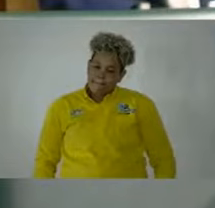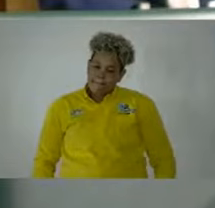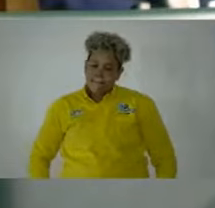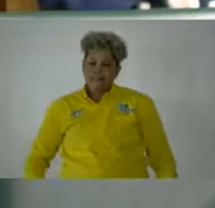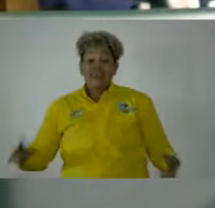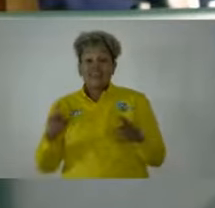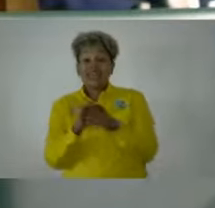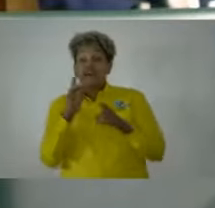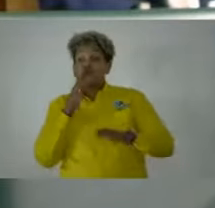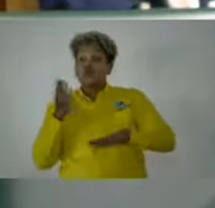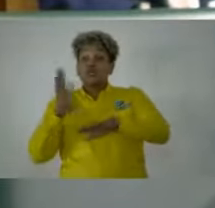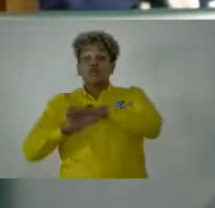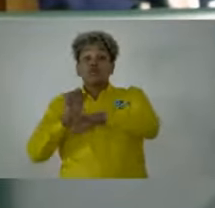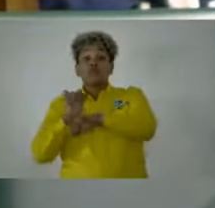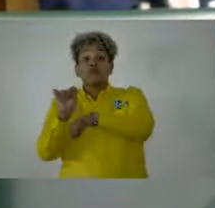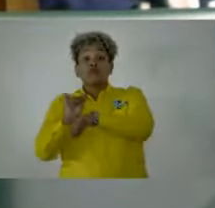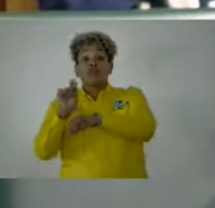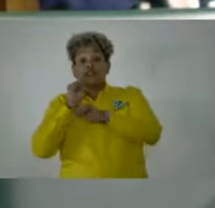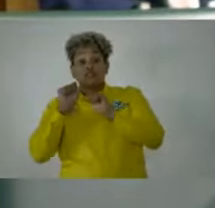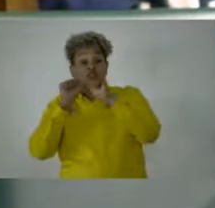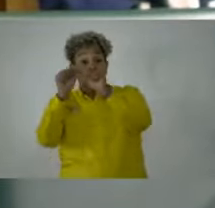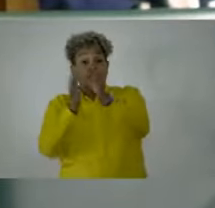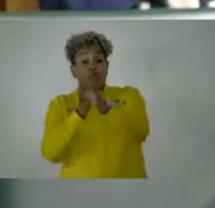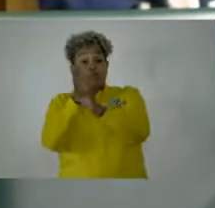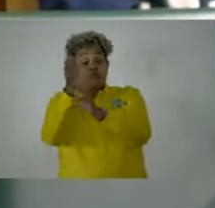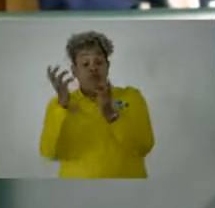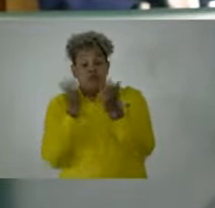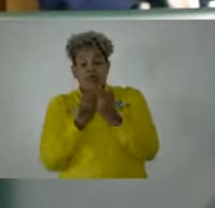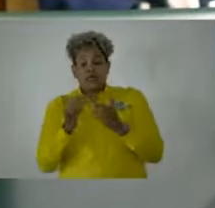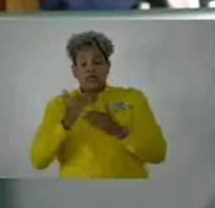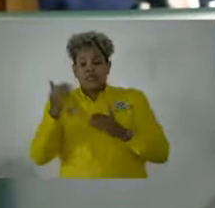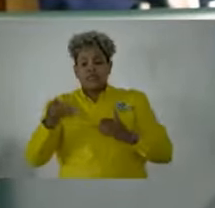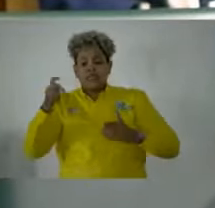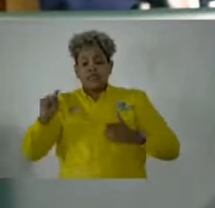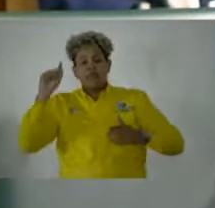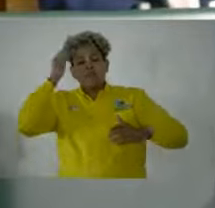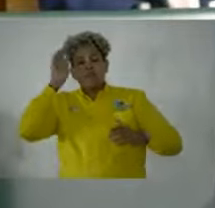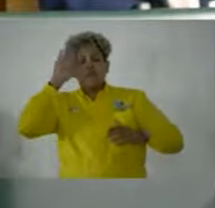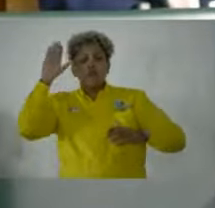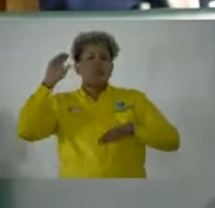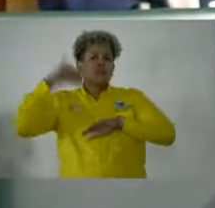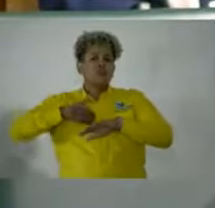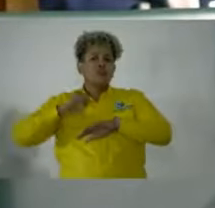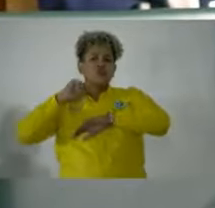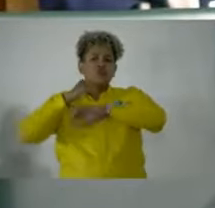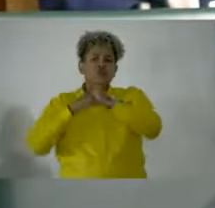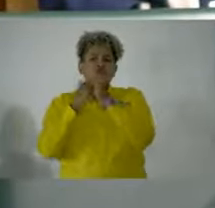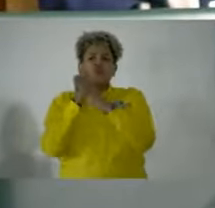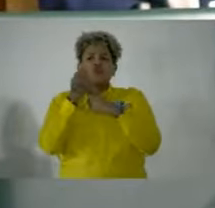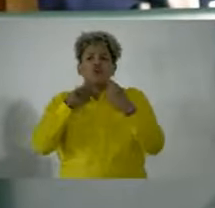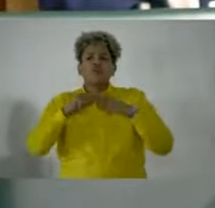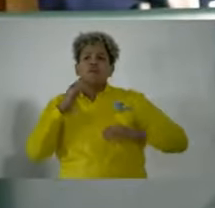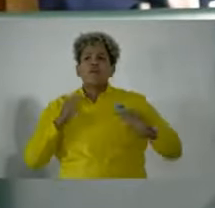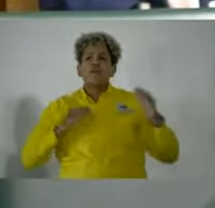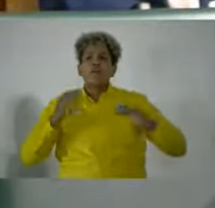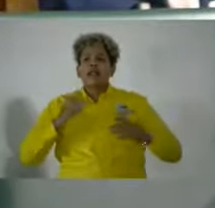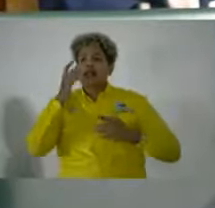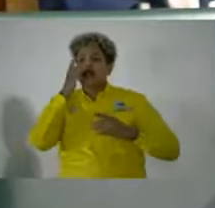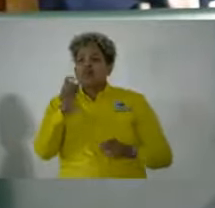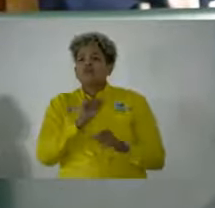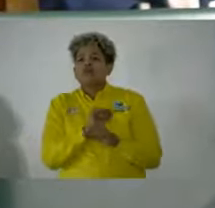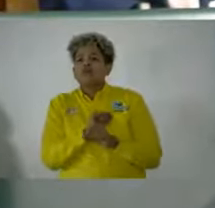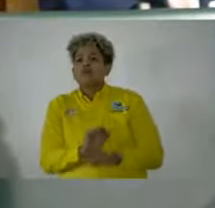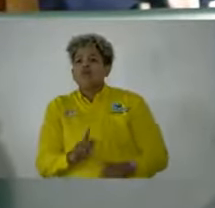Tied to increase productivity to be sustainable. The next PNP government will introduce structural reforms that balance the interests of